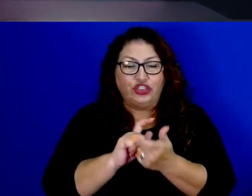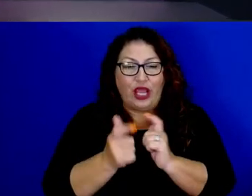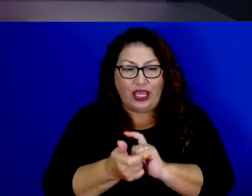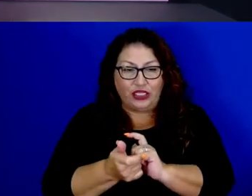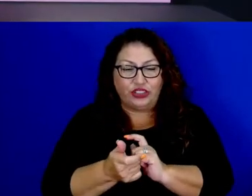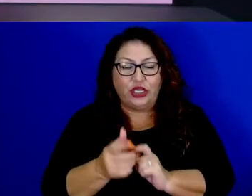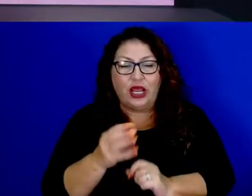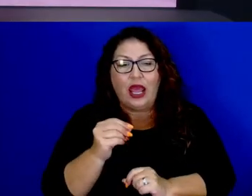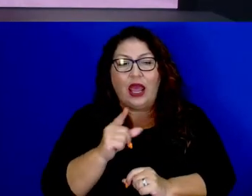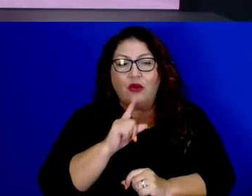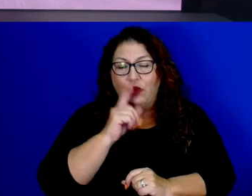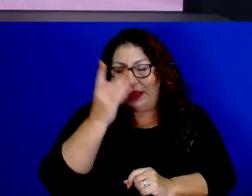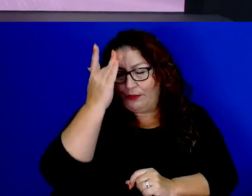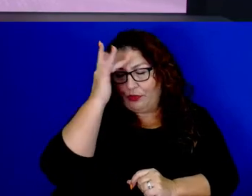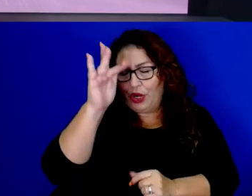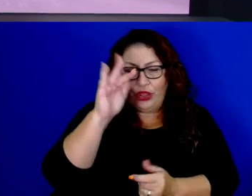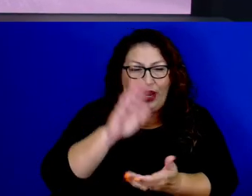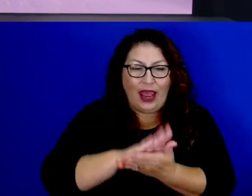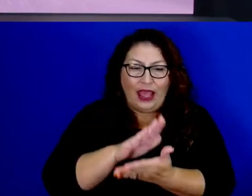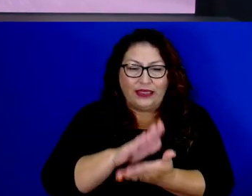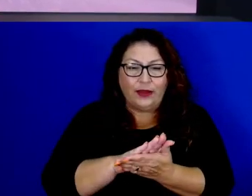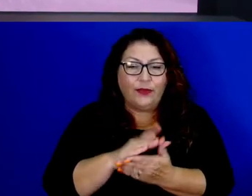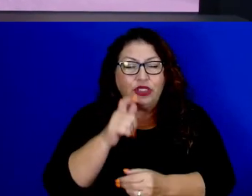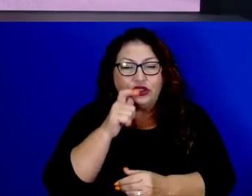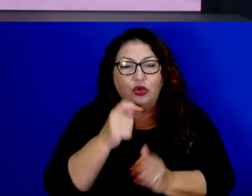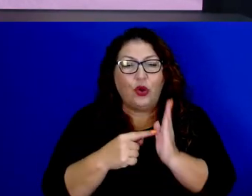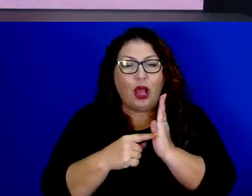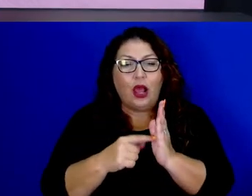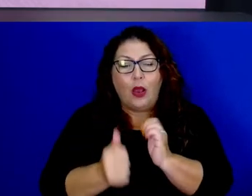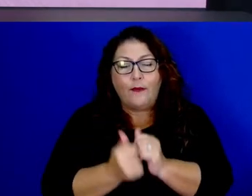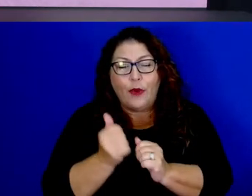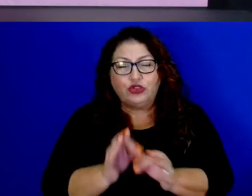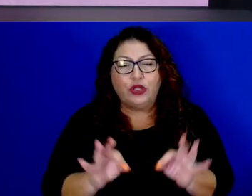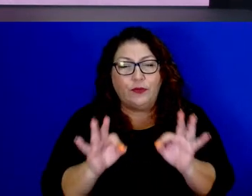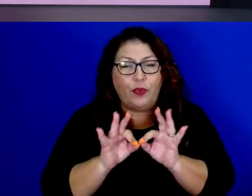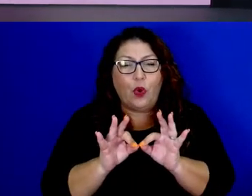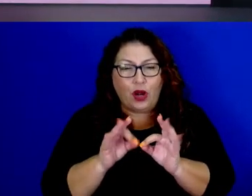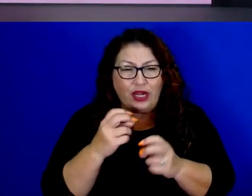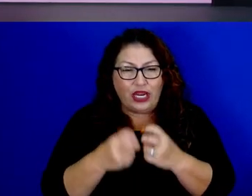academics who highlight the most important issues for us to fix.